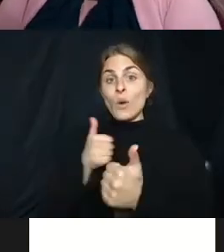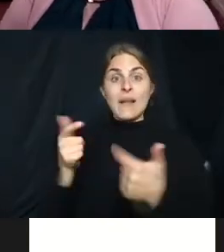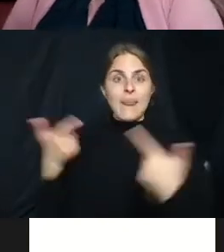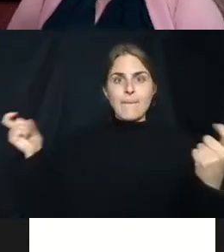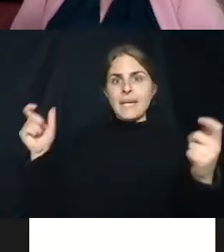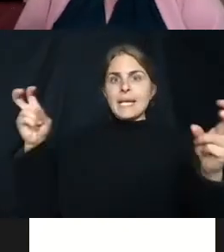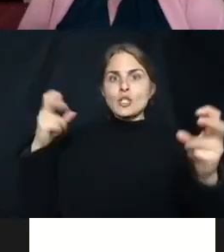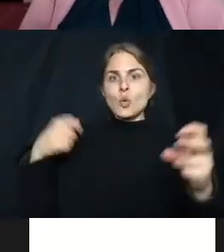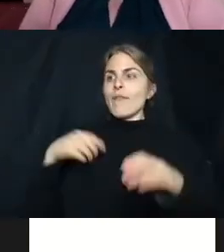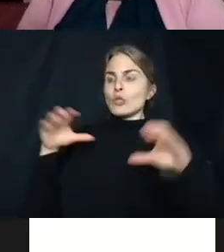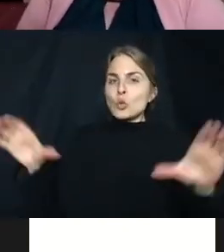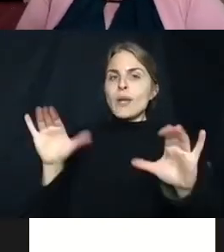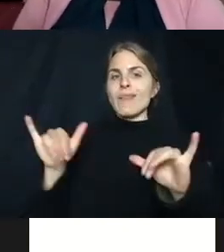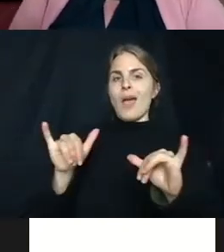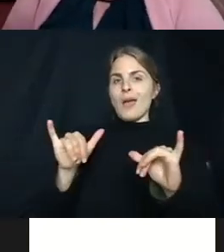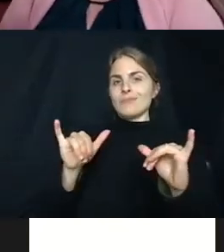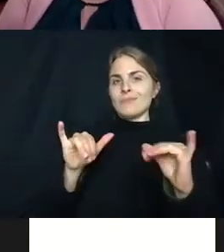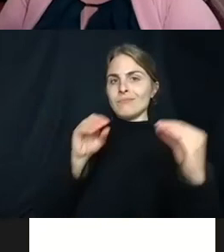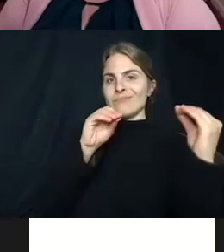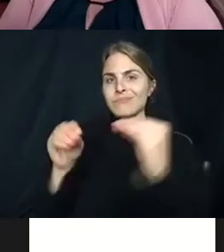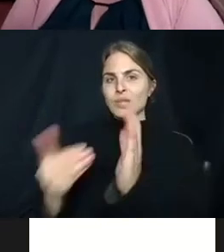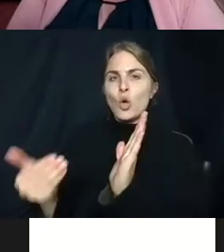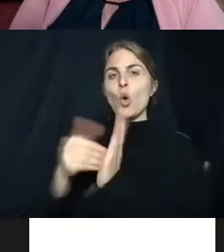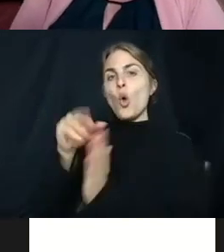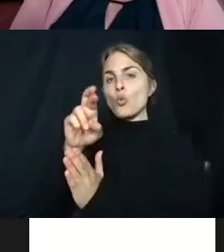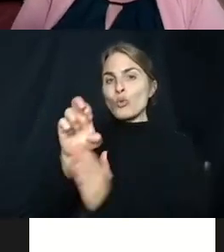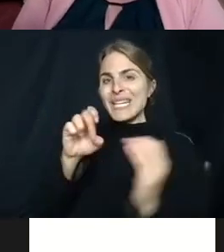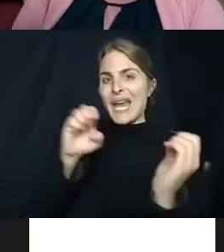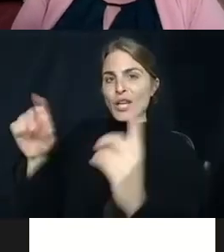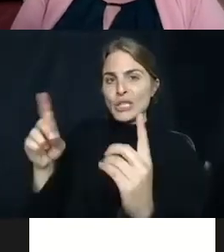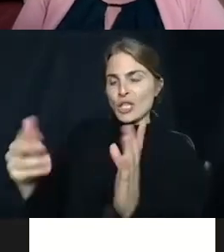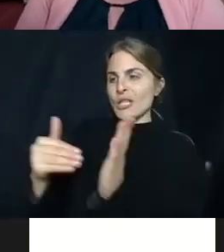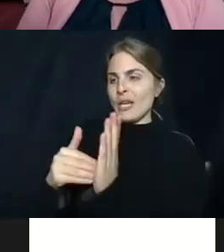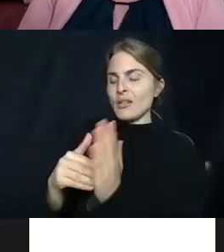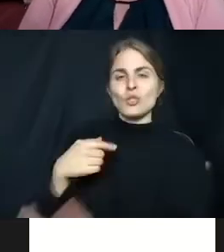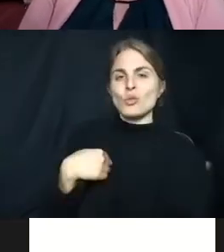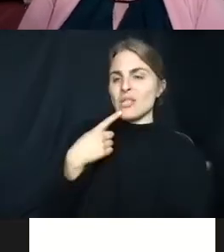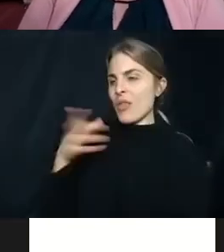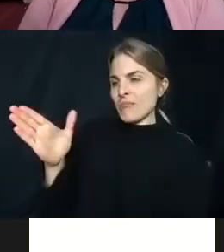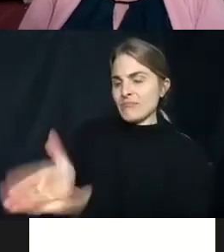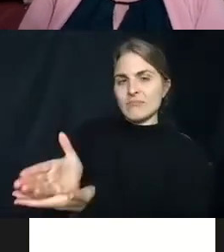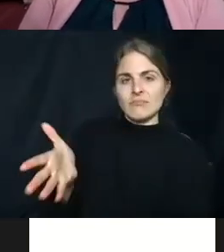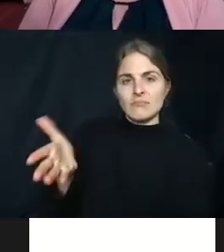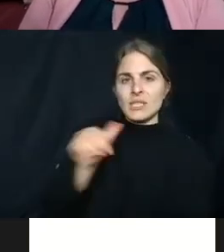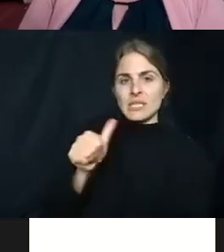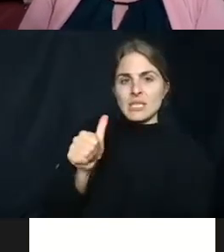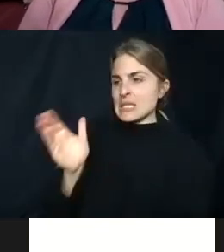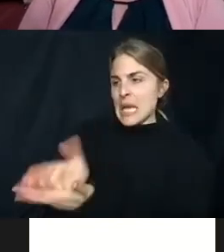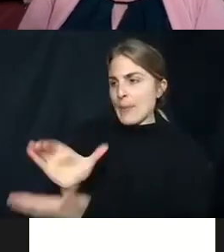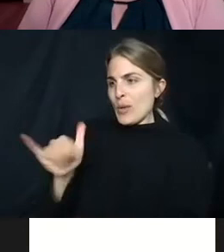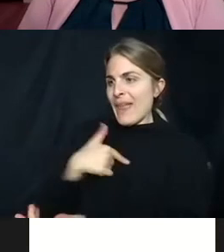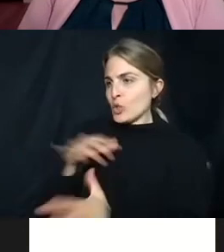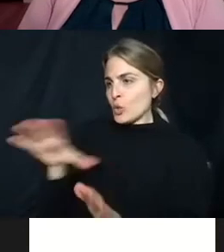do that re-education by just telling them to not do certain things. It's like, do